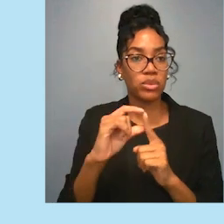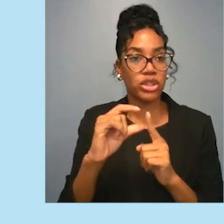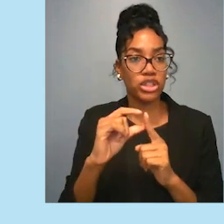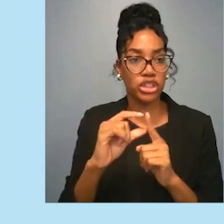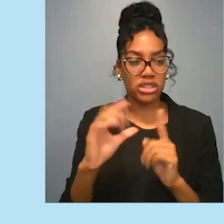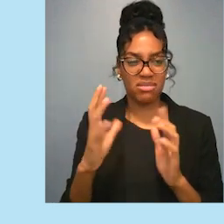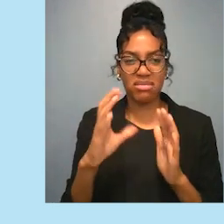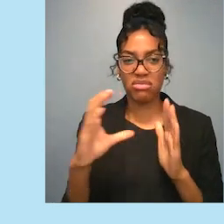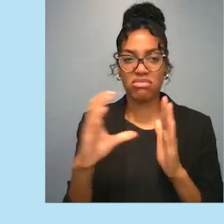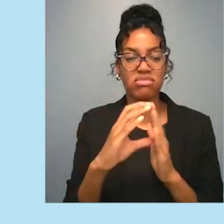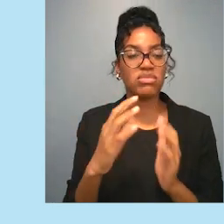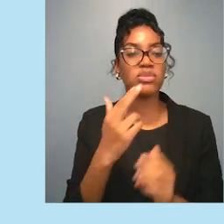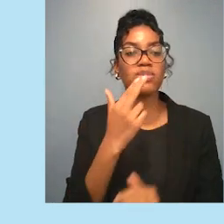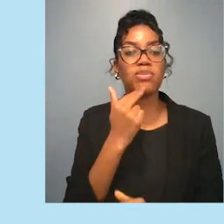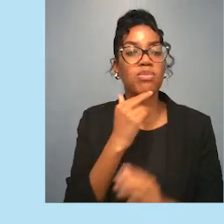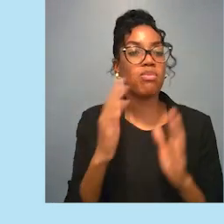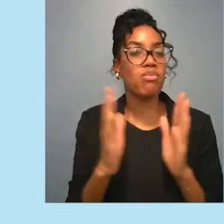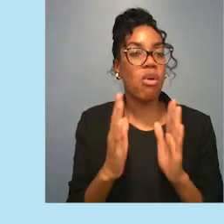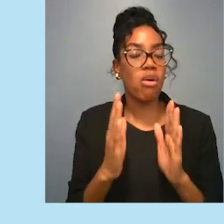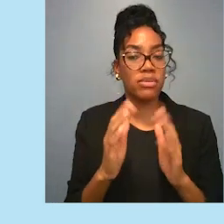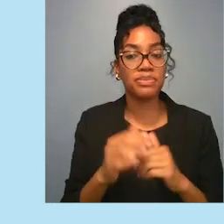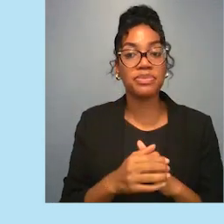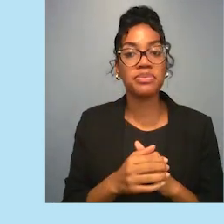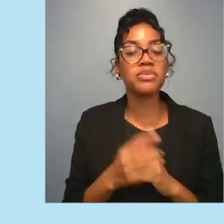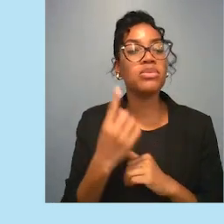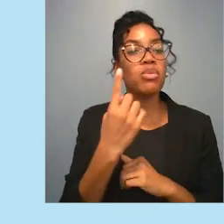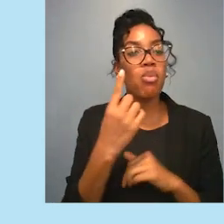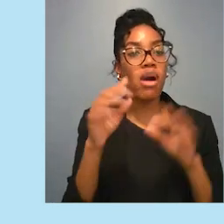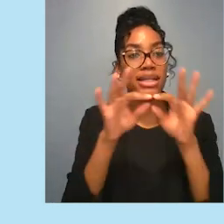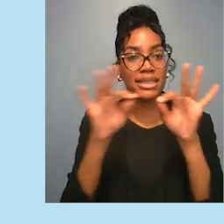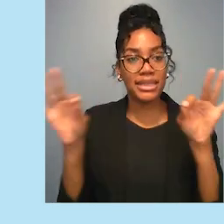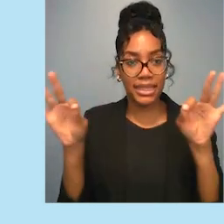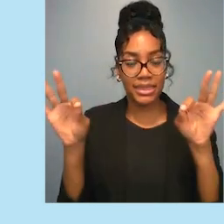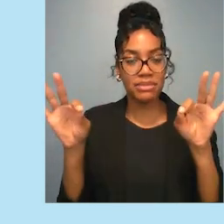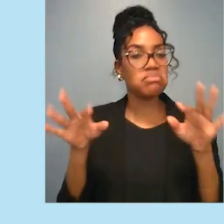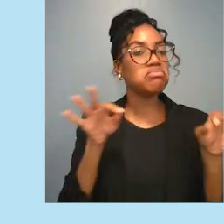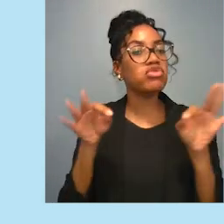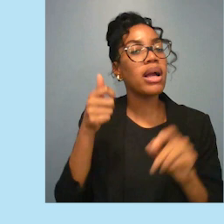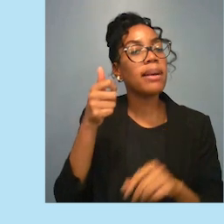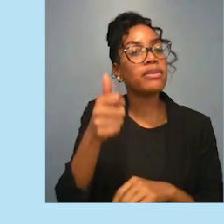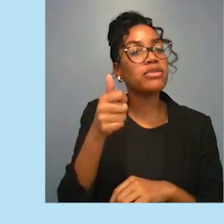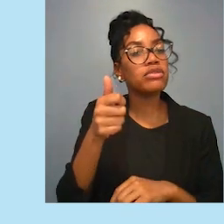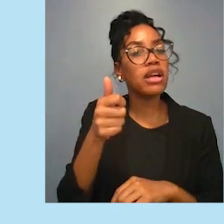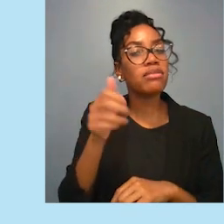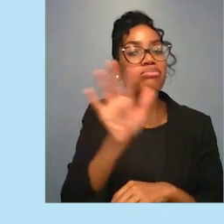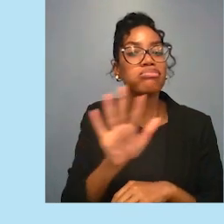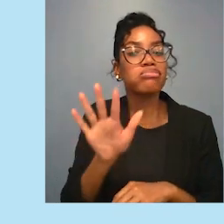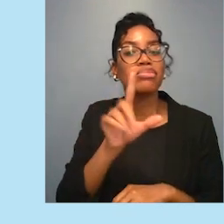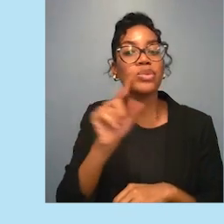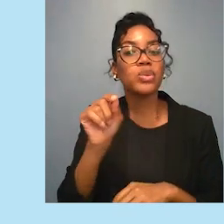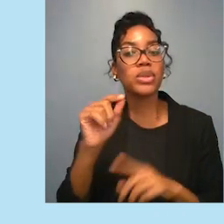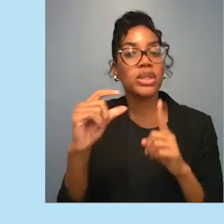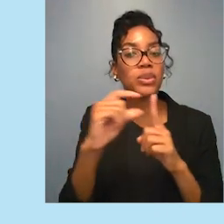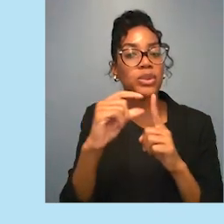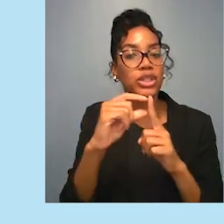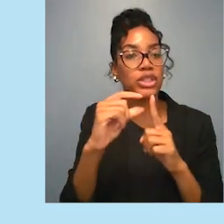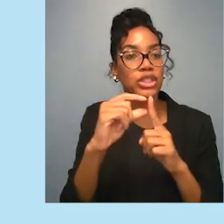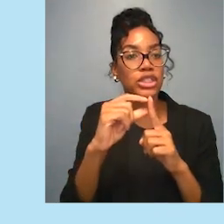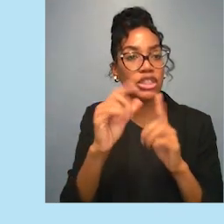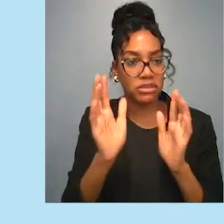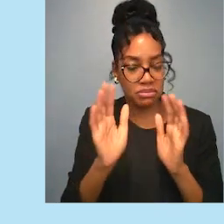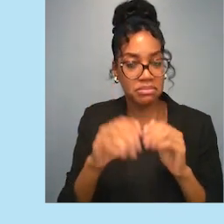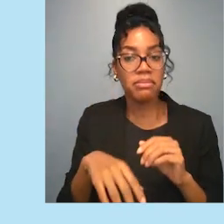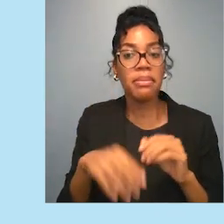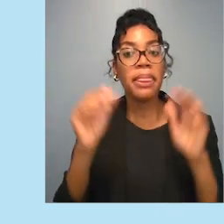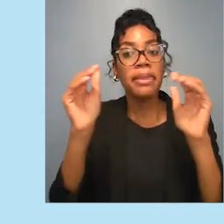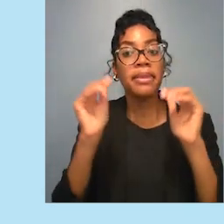In this section, you should develop 1 sentence to describe yourself. This is 20 words, we average. And then the second